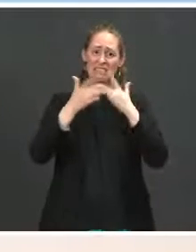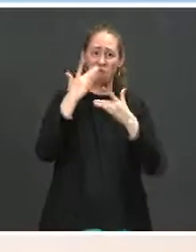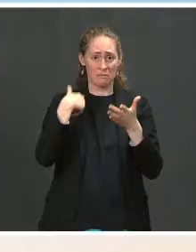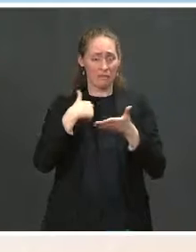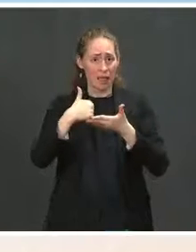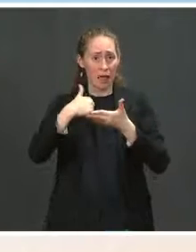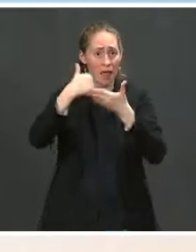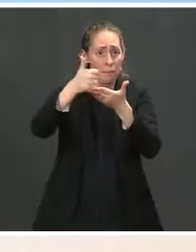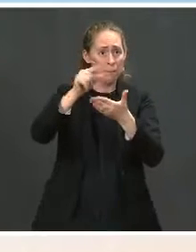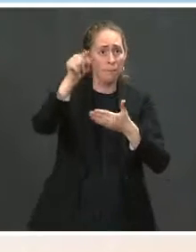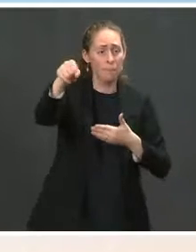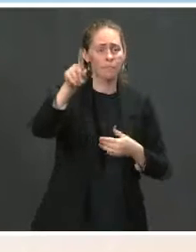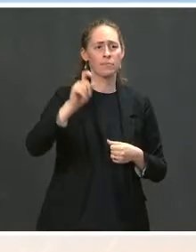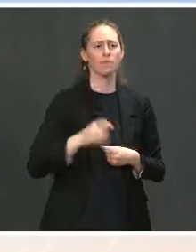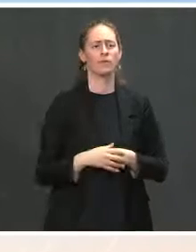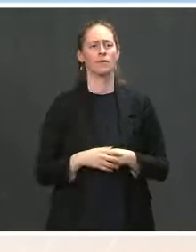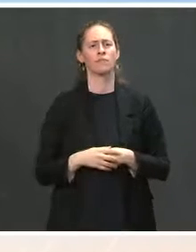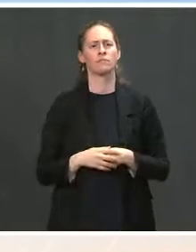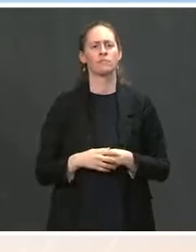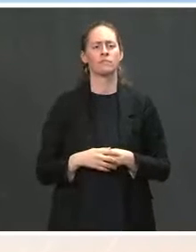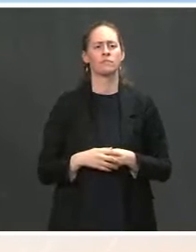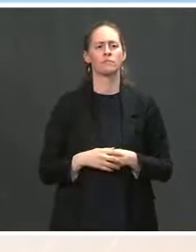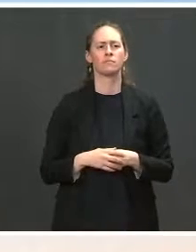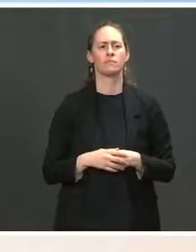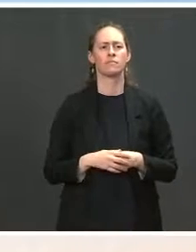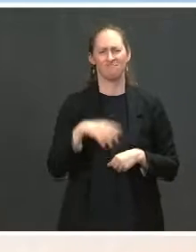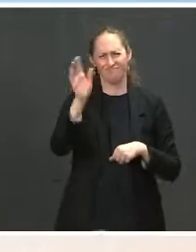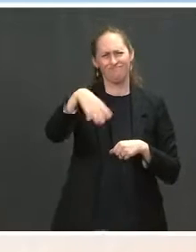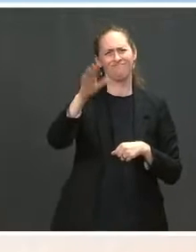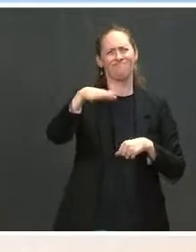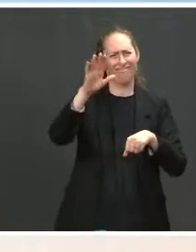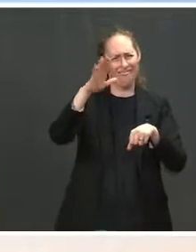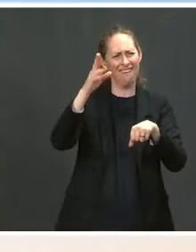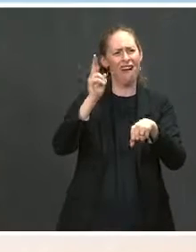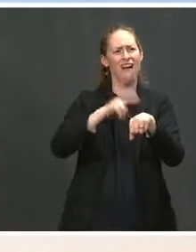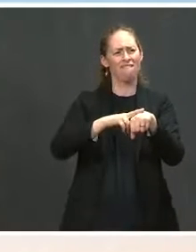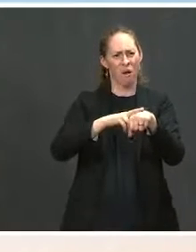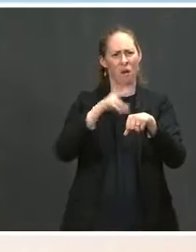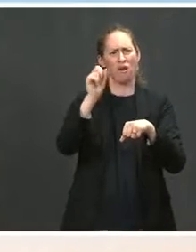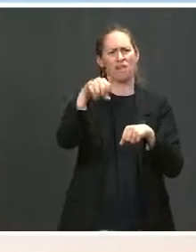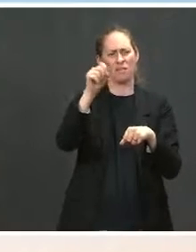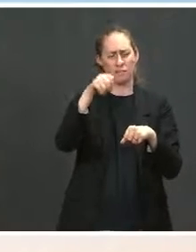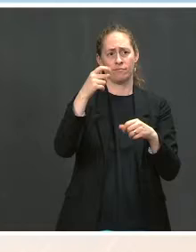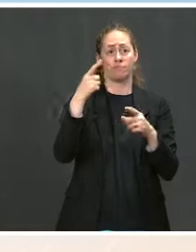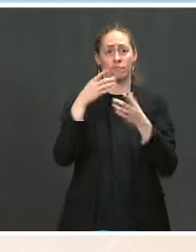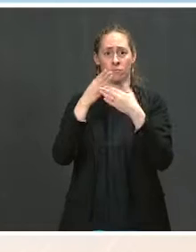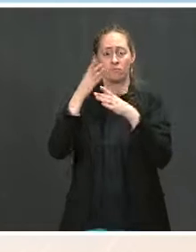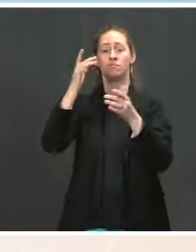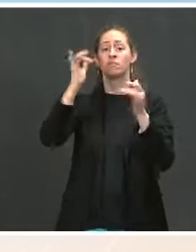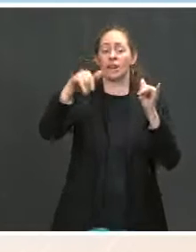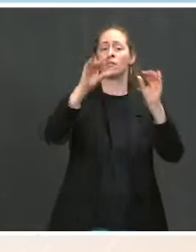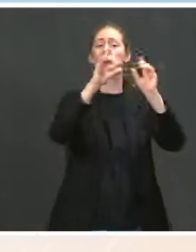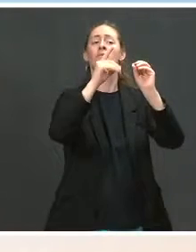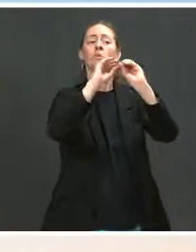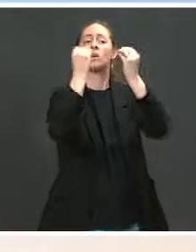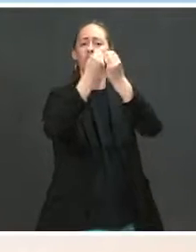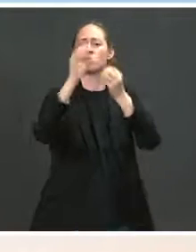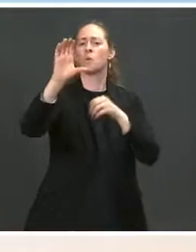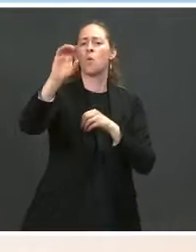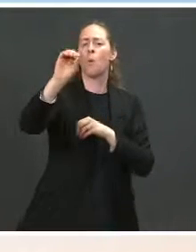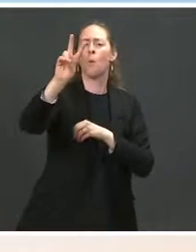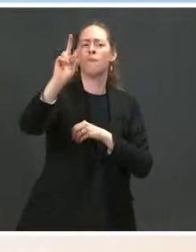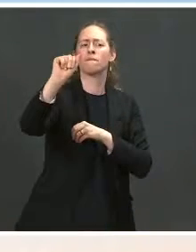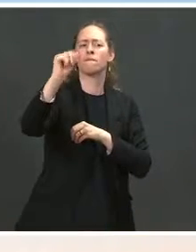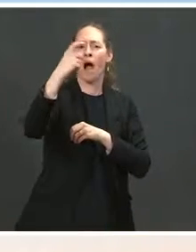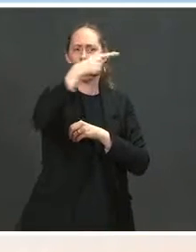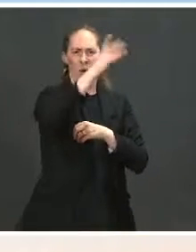as you know, are contributing a significant amount of funding through COVAX. I know there are requests from around the world for a range of tools and resources. I can